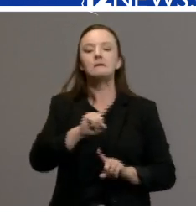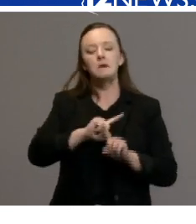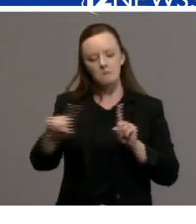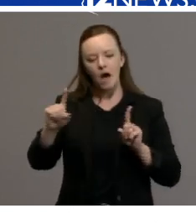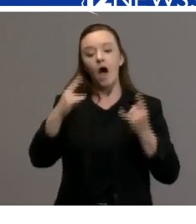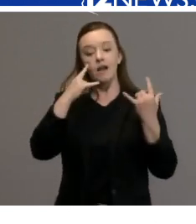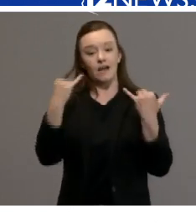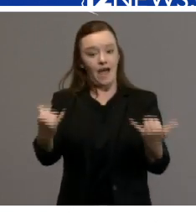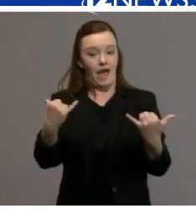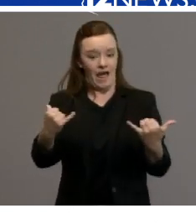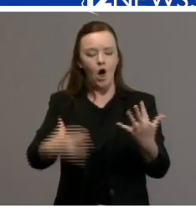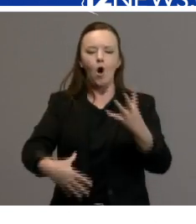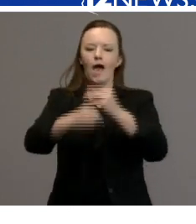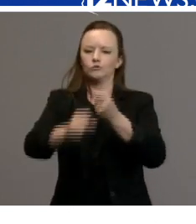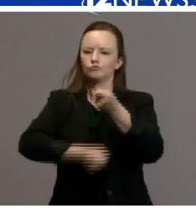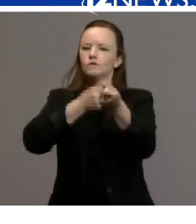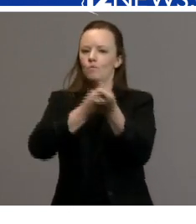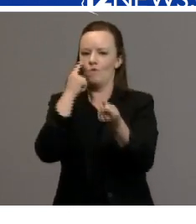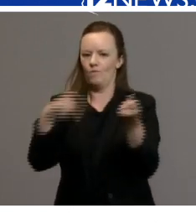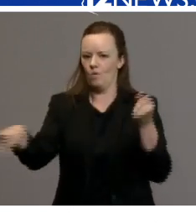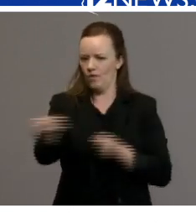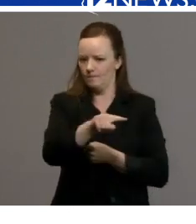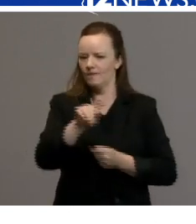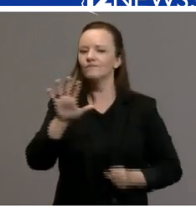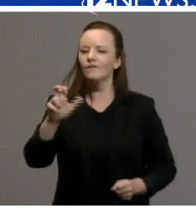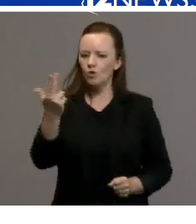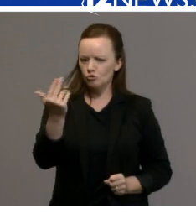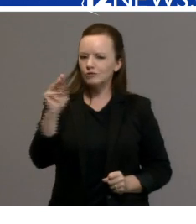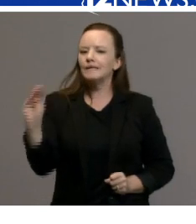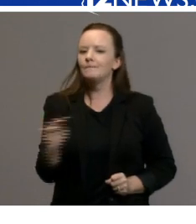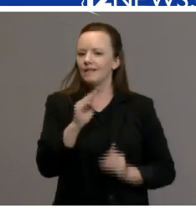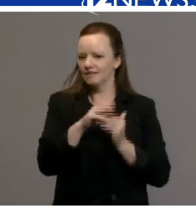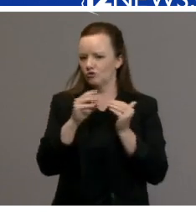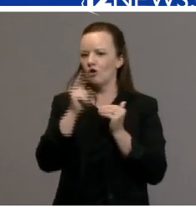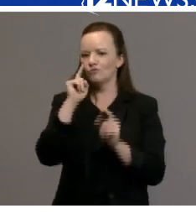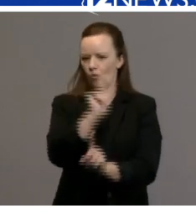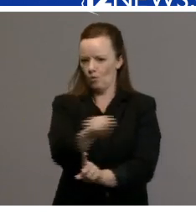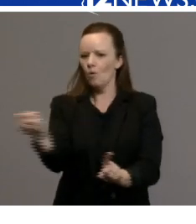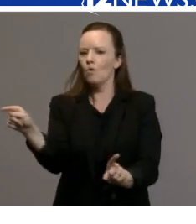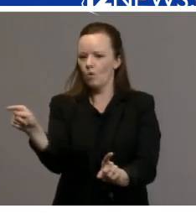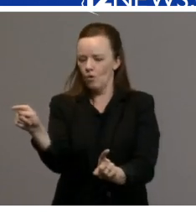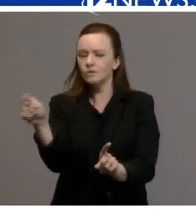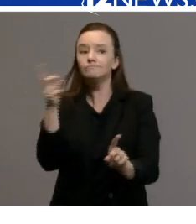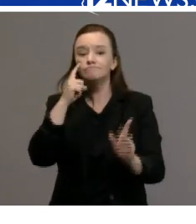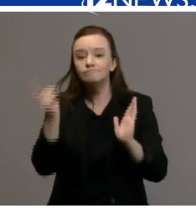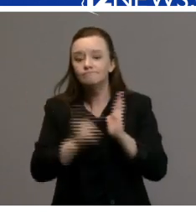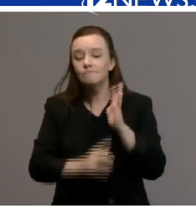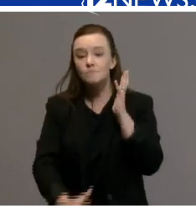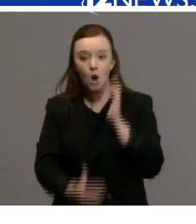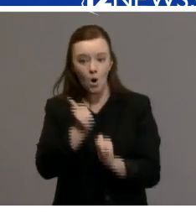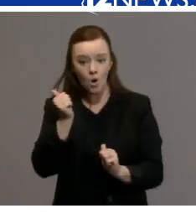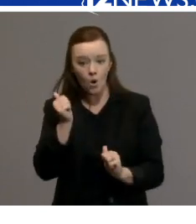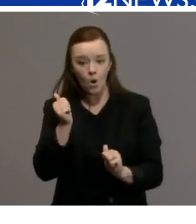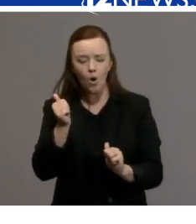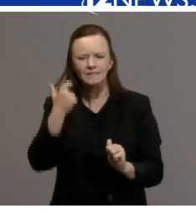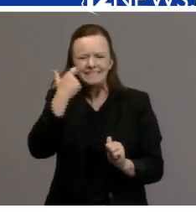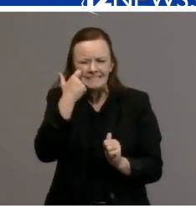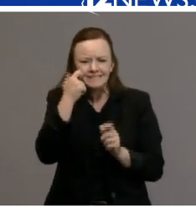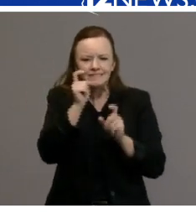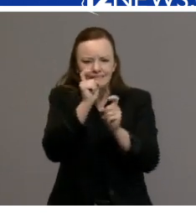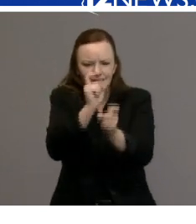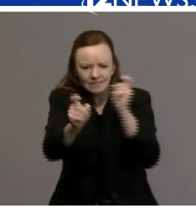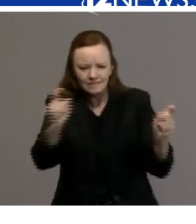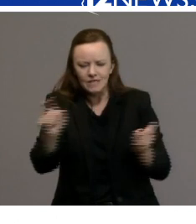$513 million put forward, and you can see the overwhelming majority of that over just the last 2